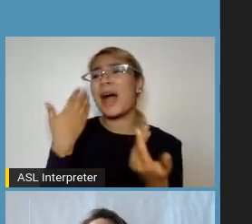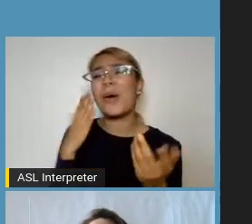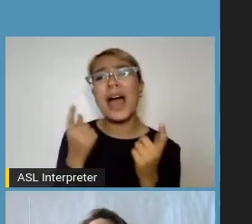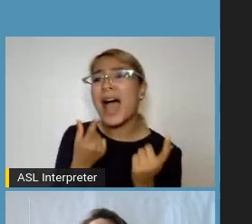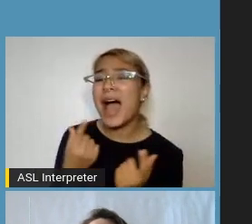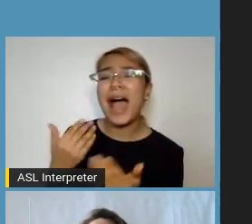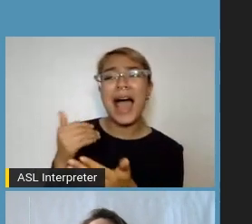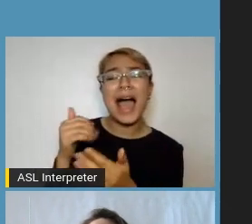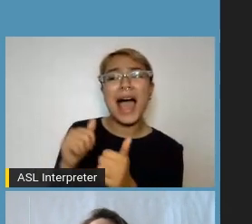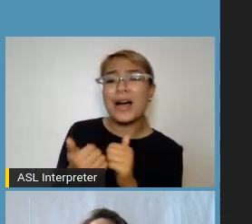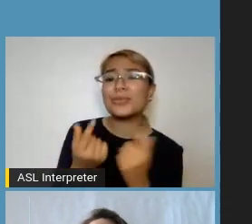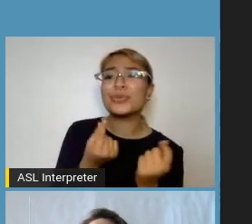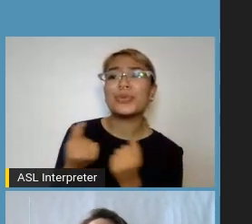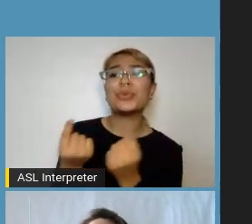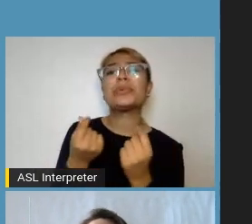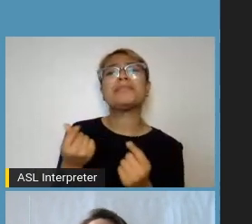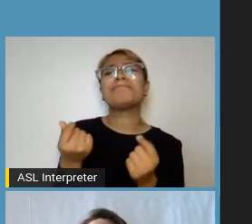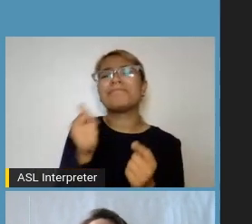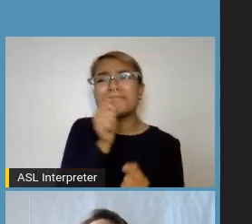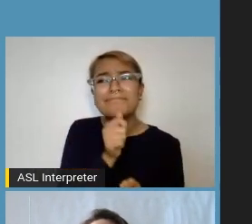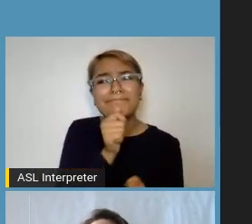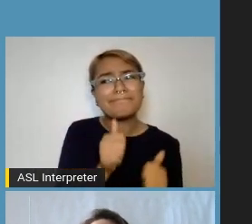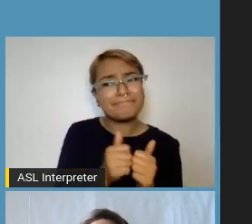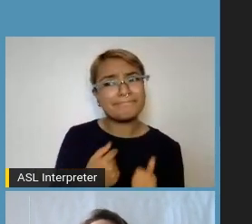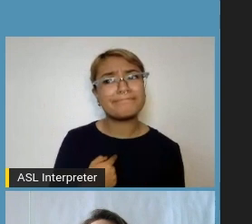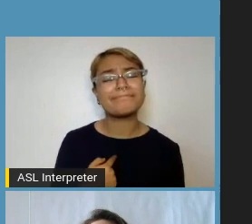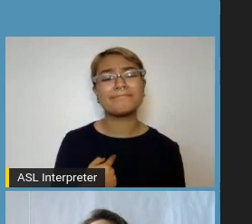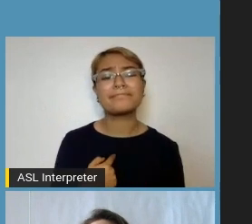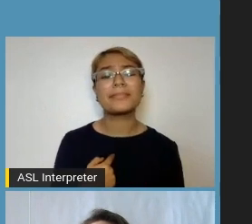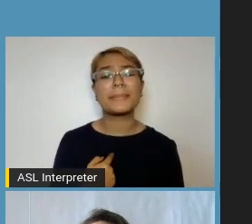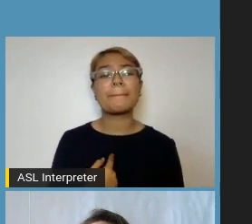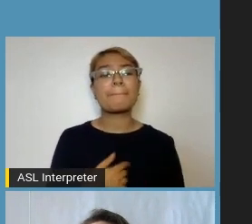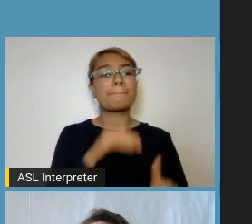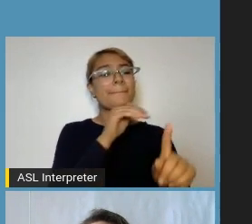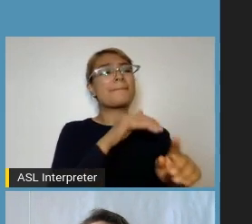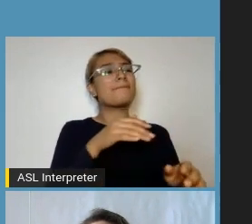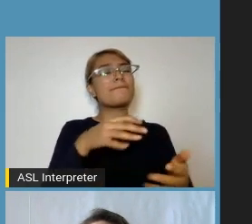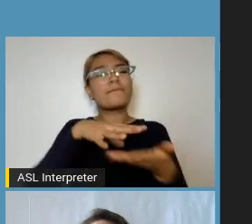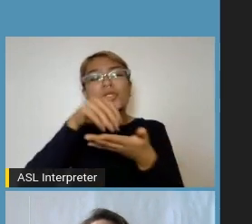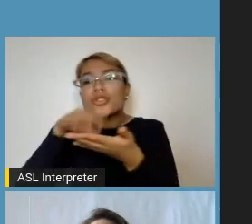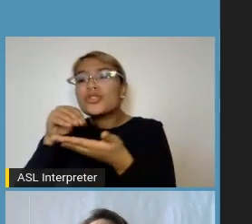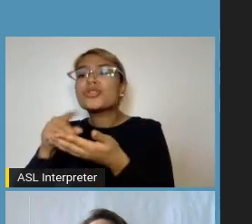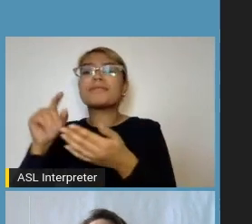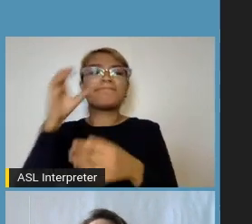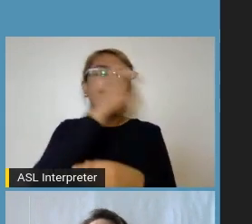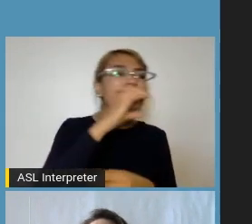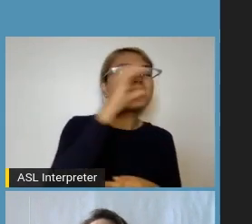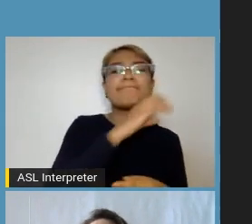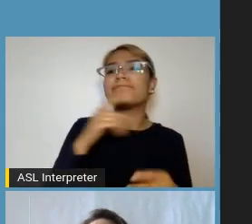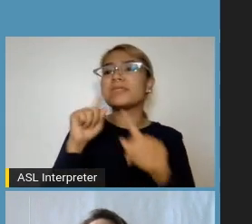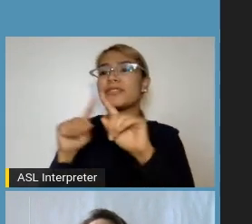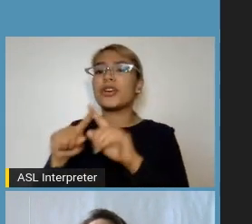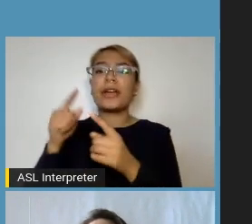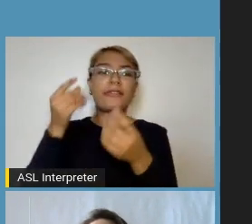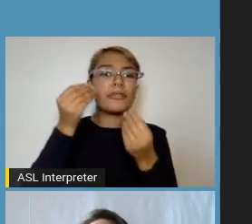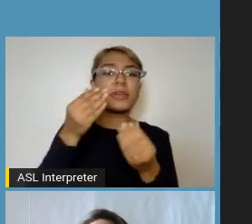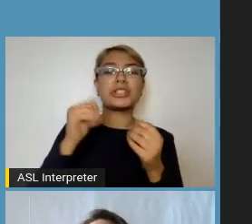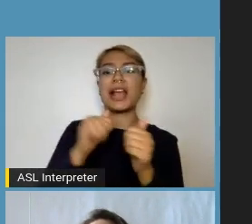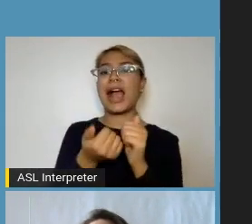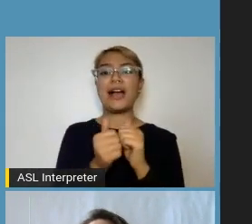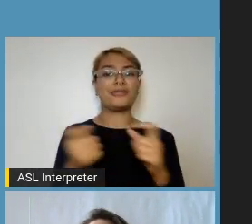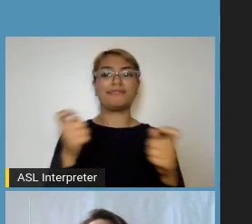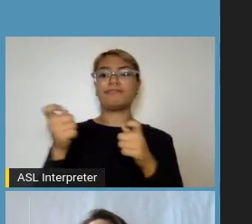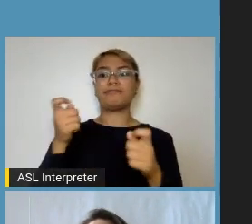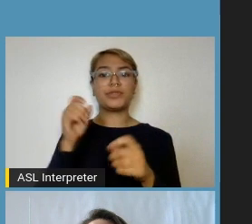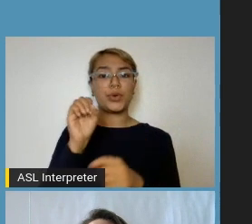Then I set out to find anything I could that had to do with social media. I took a course I found through Hootsuite, which